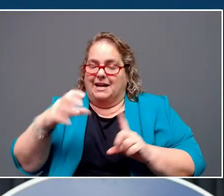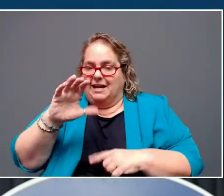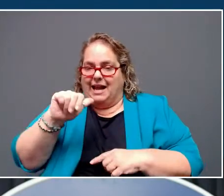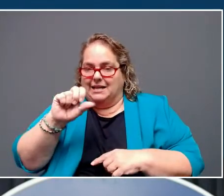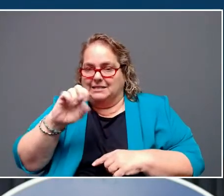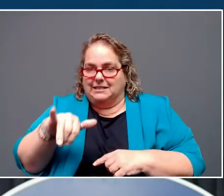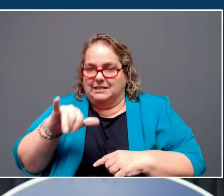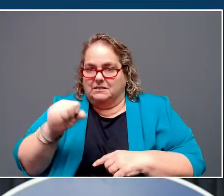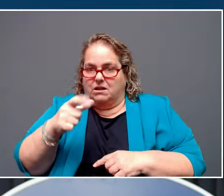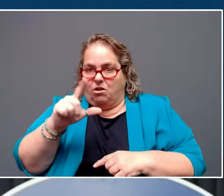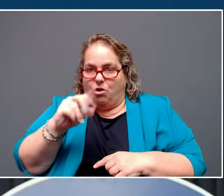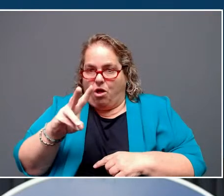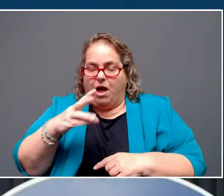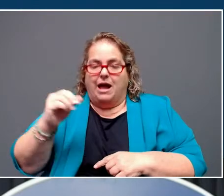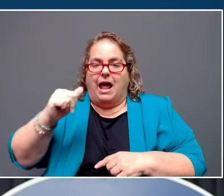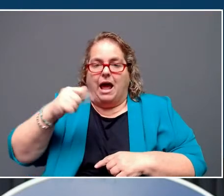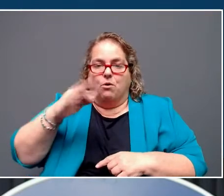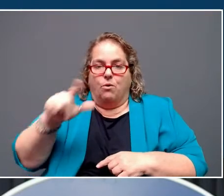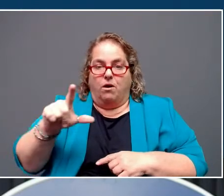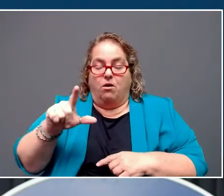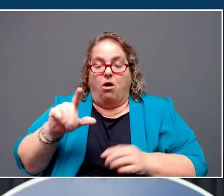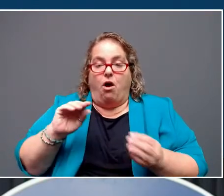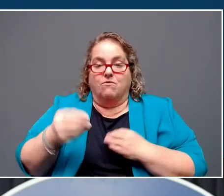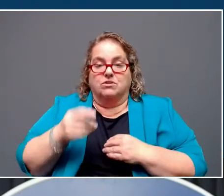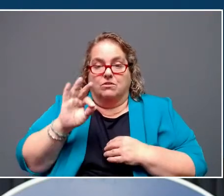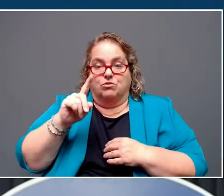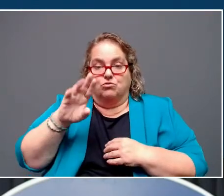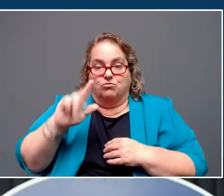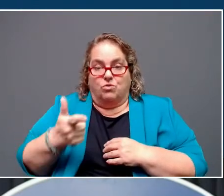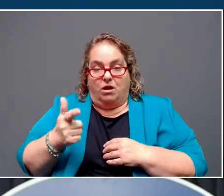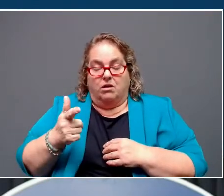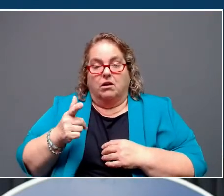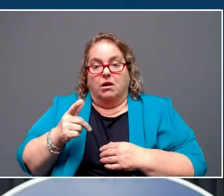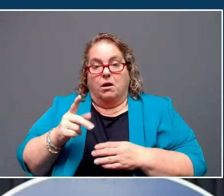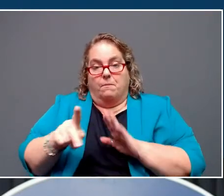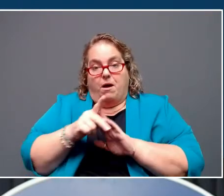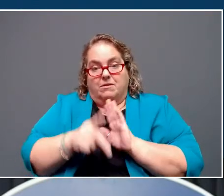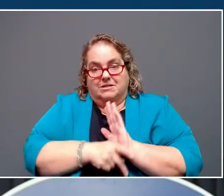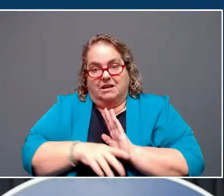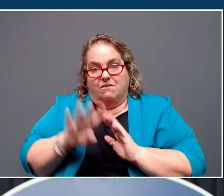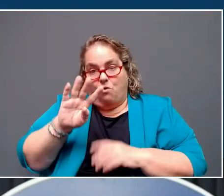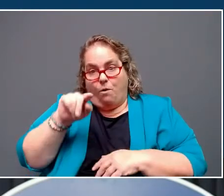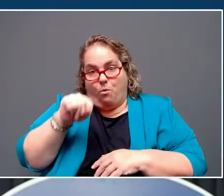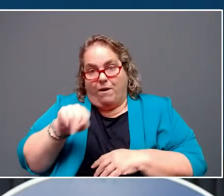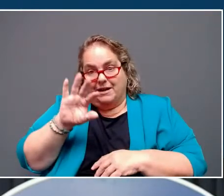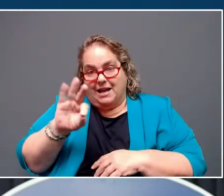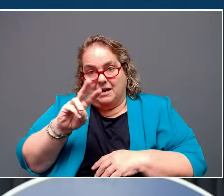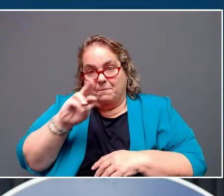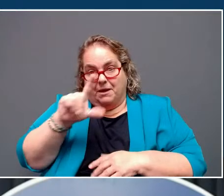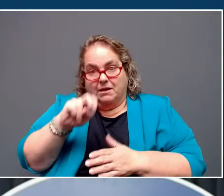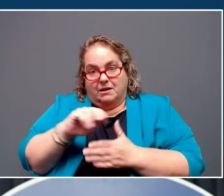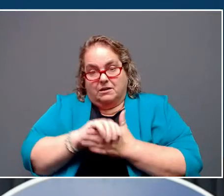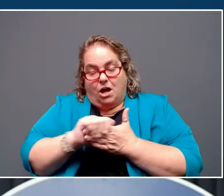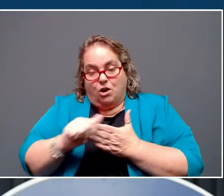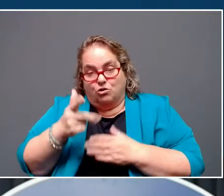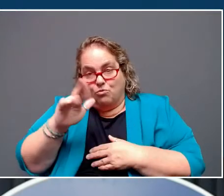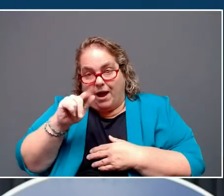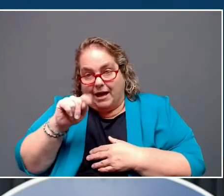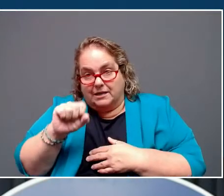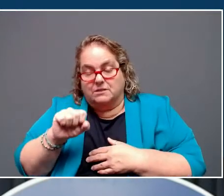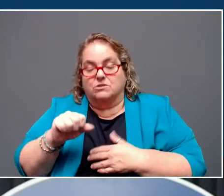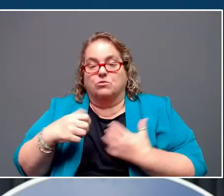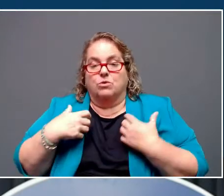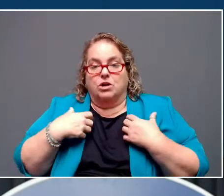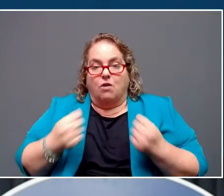the Office of Drug Control Policy and I announced $4.9 million in grants to offer comprehensive treatment and recovery services to pregnant